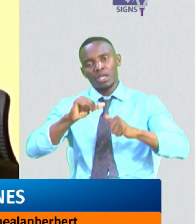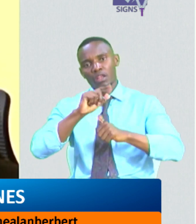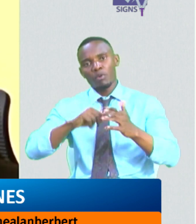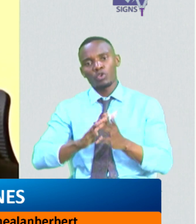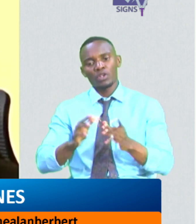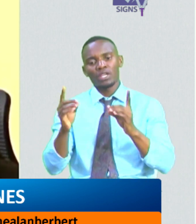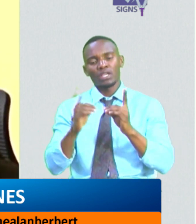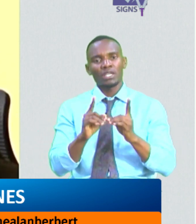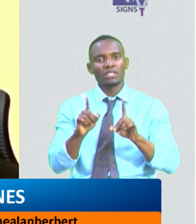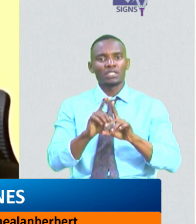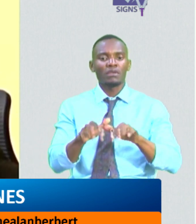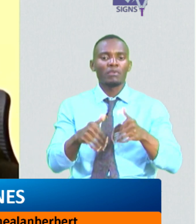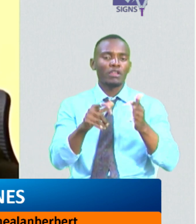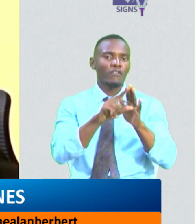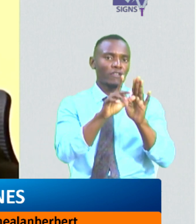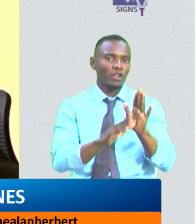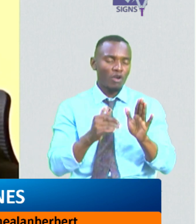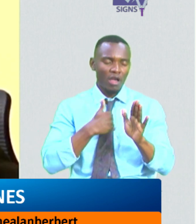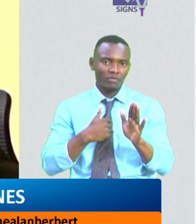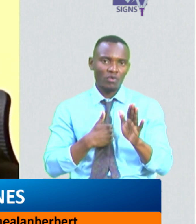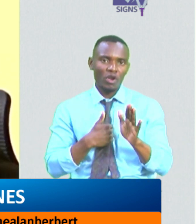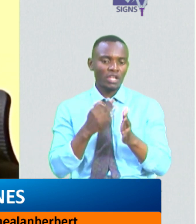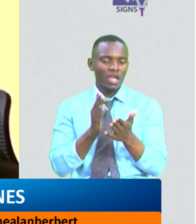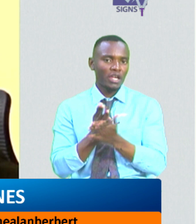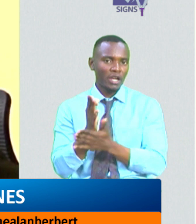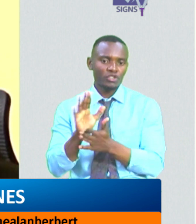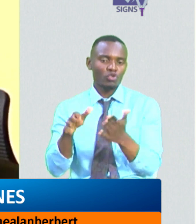prosecution always have a right, any party has a right to appeal within 14 days.